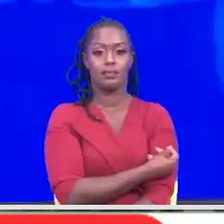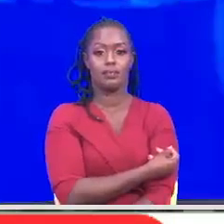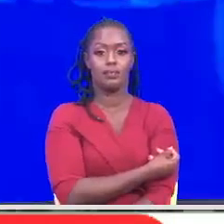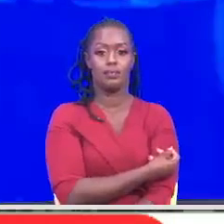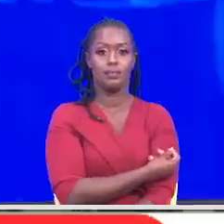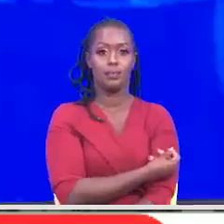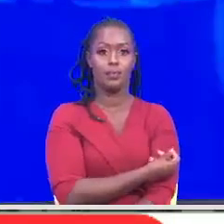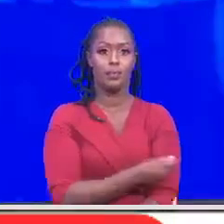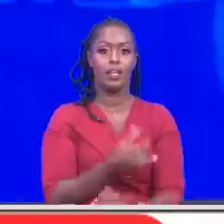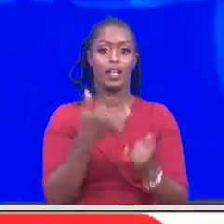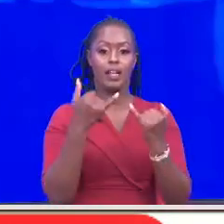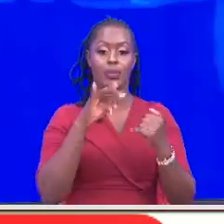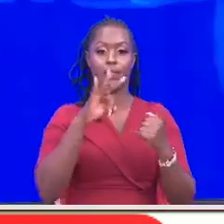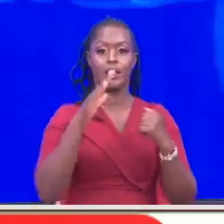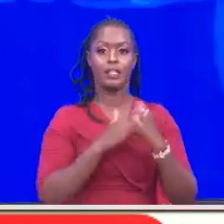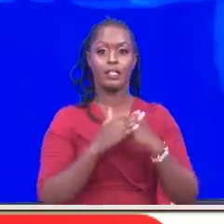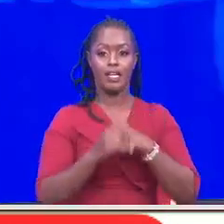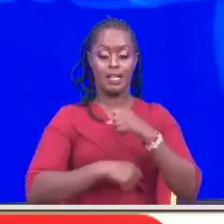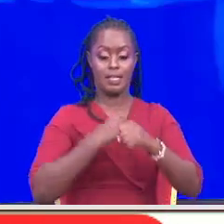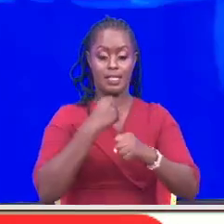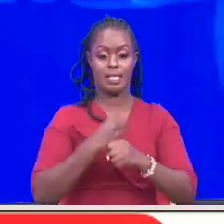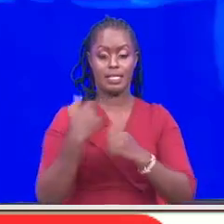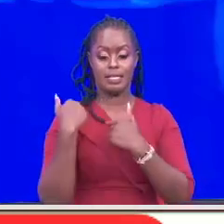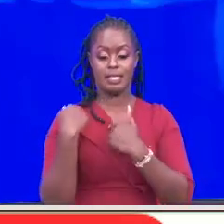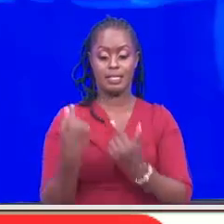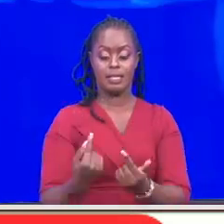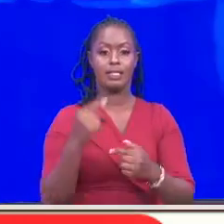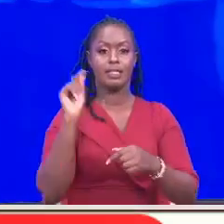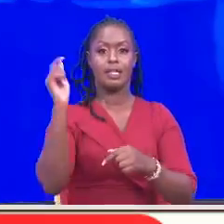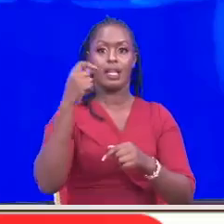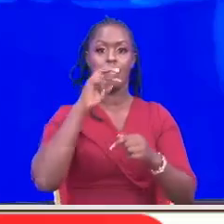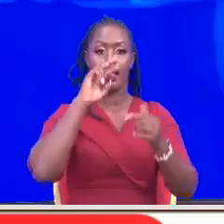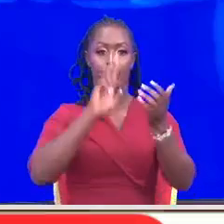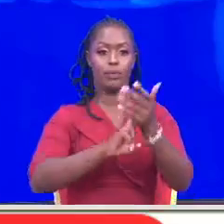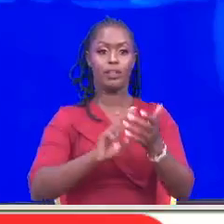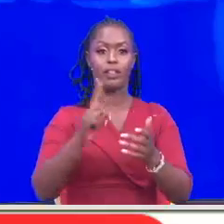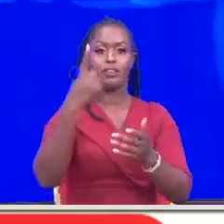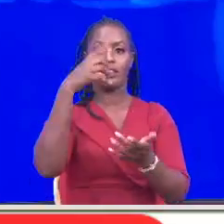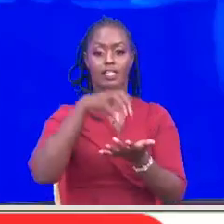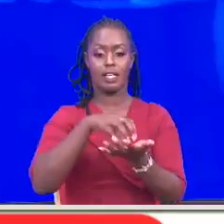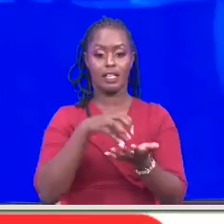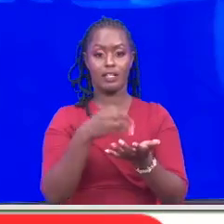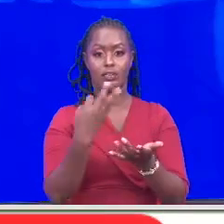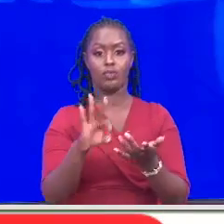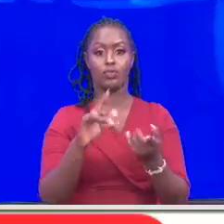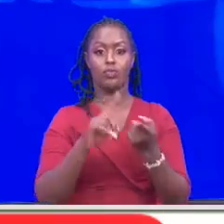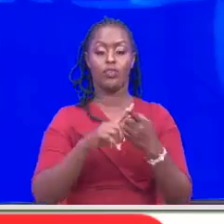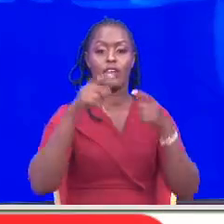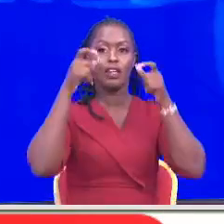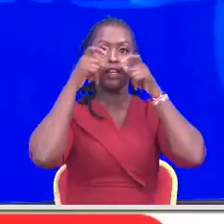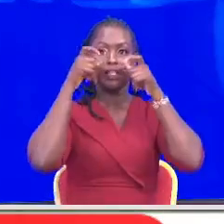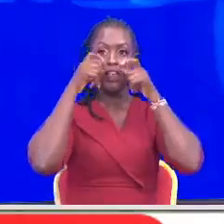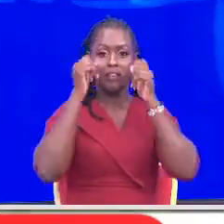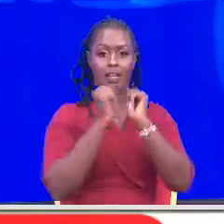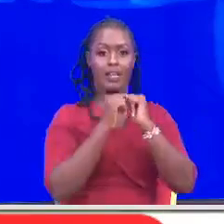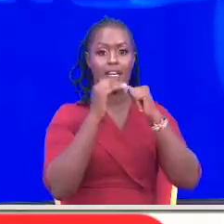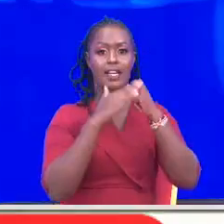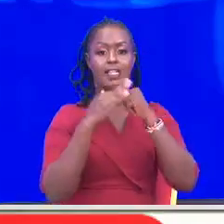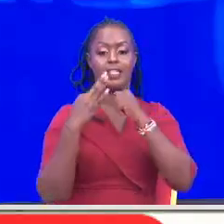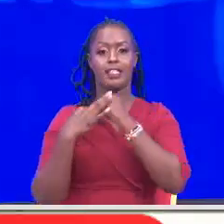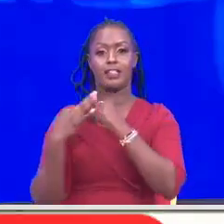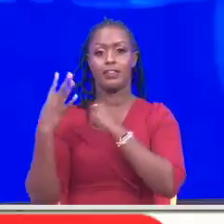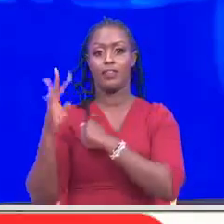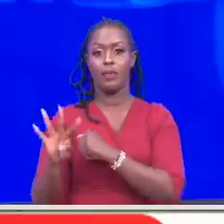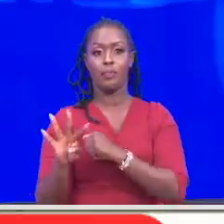It is now 39 years since Kenya reported its first case of HIV in 1984. As of now, 1.4